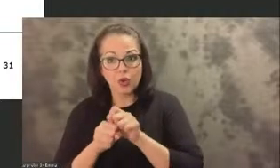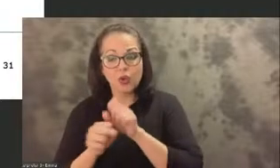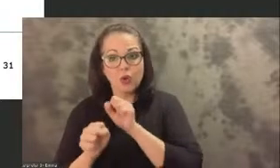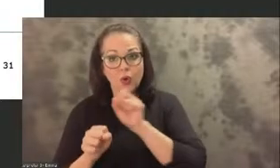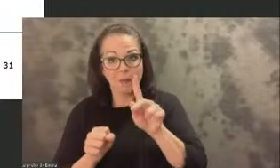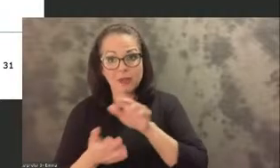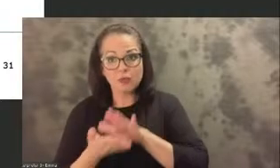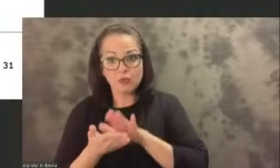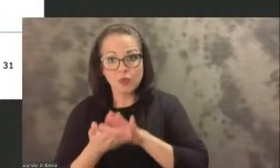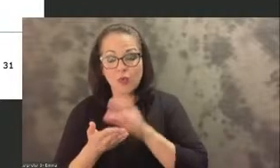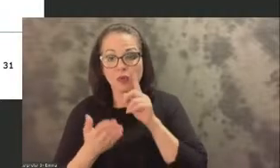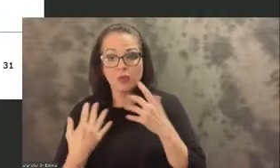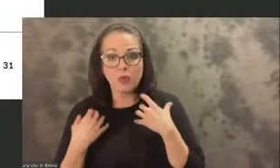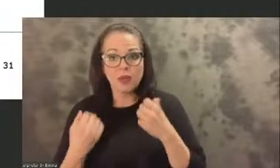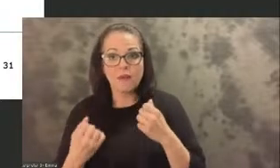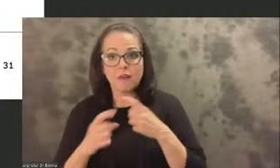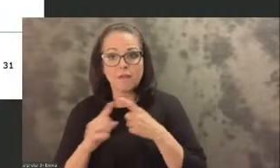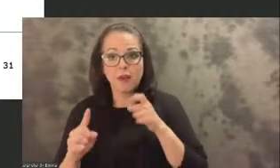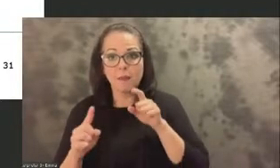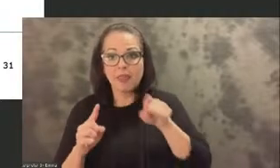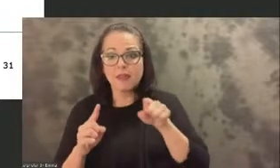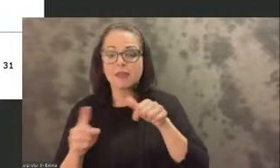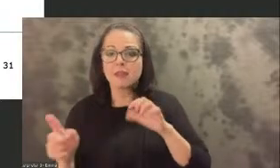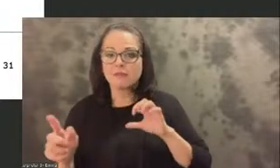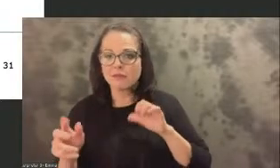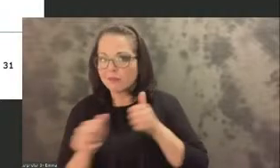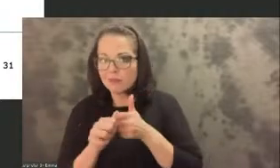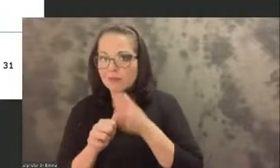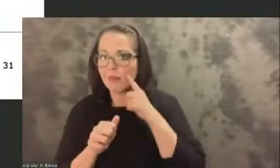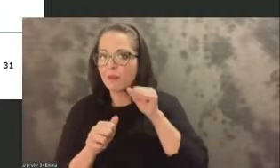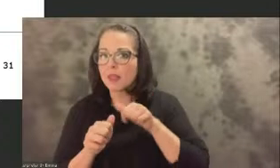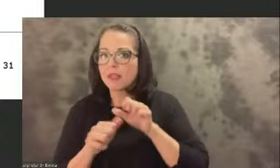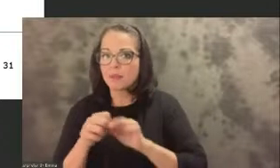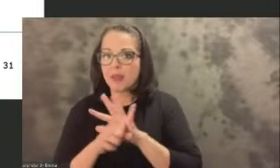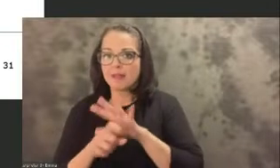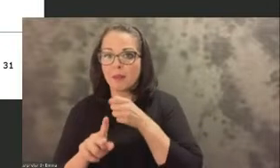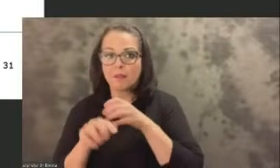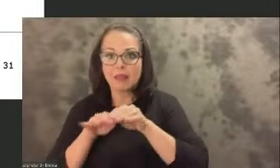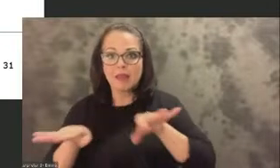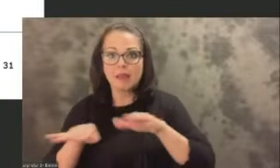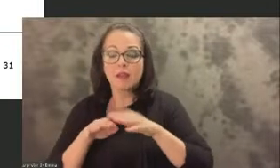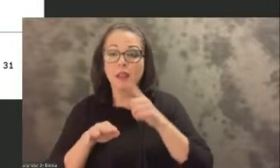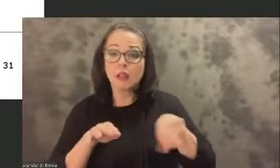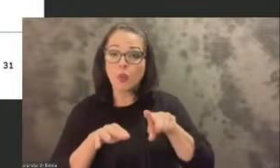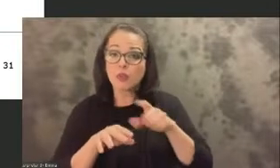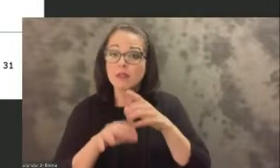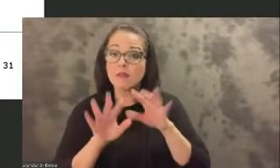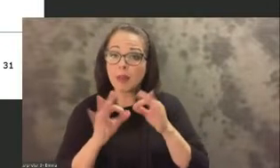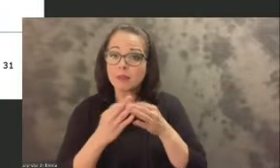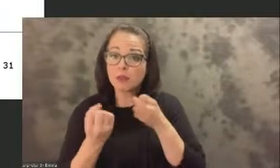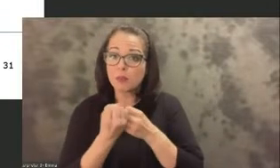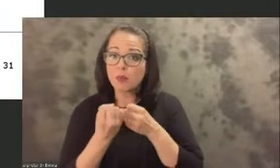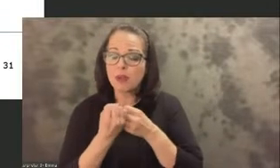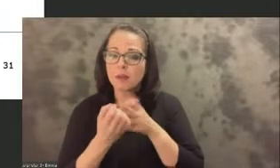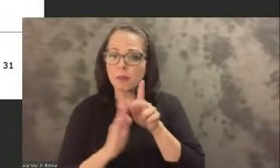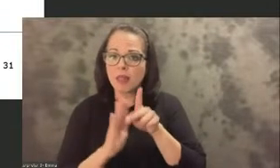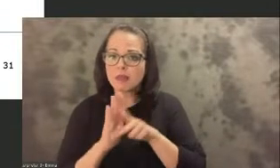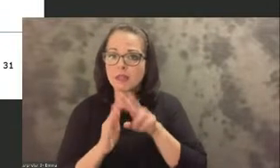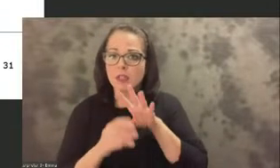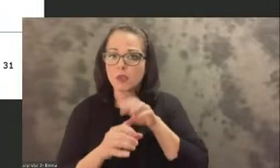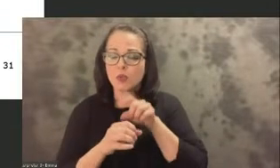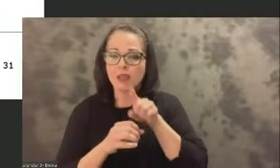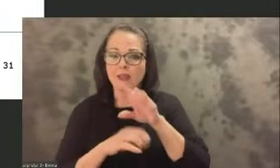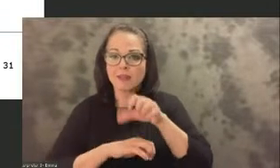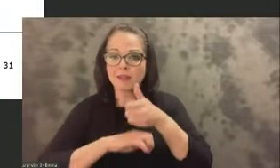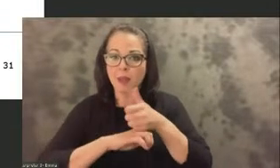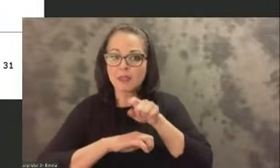to recover from the pandemic. These family supporting policies include establishing